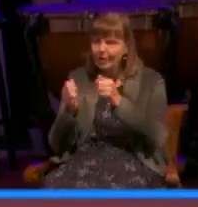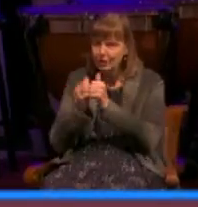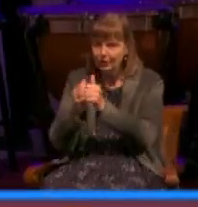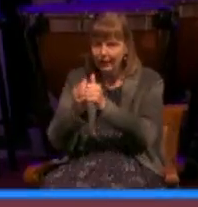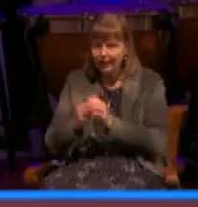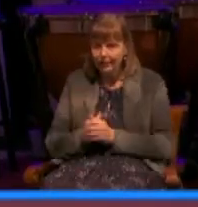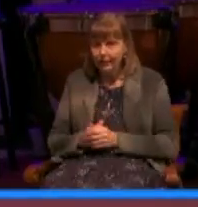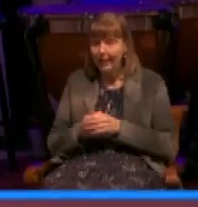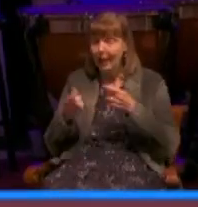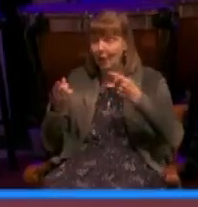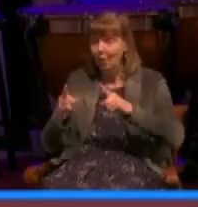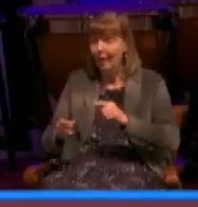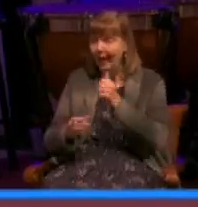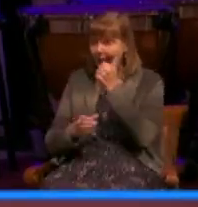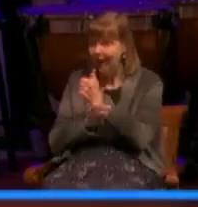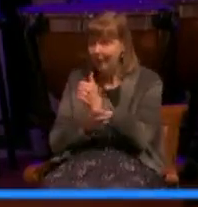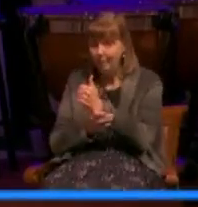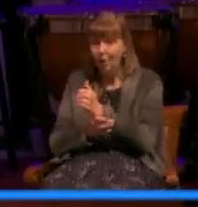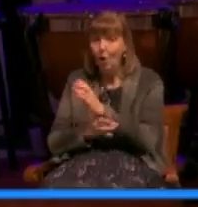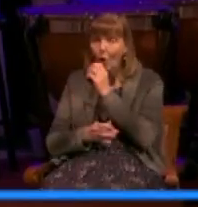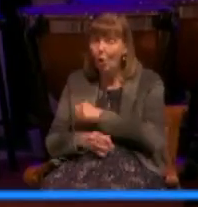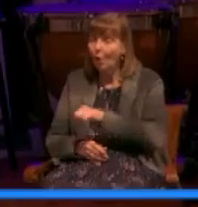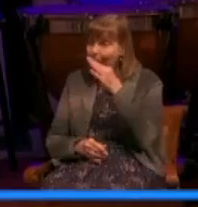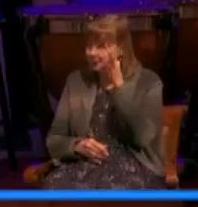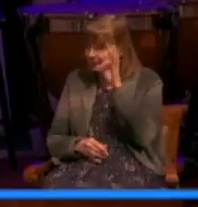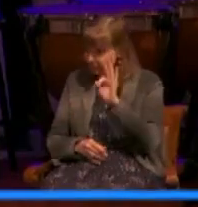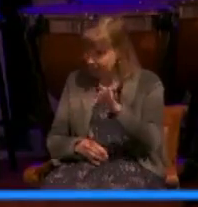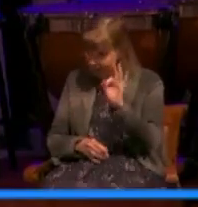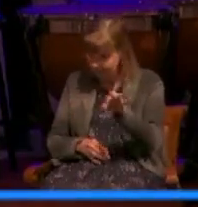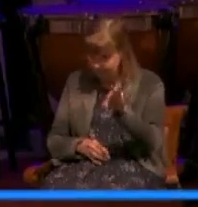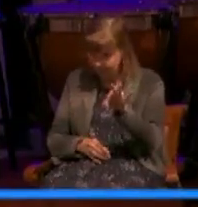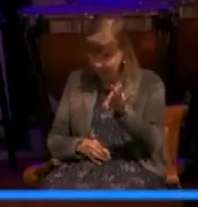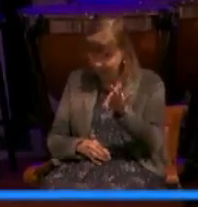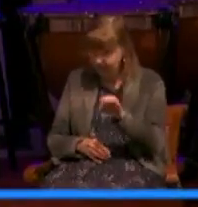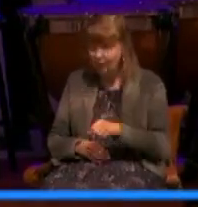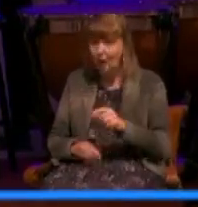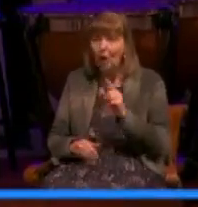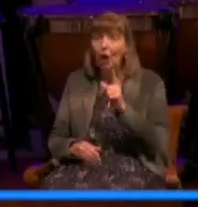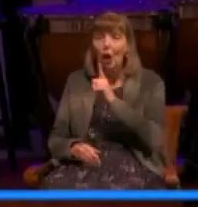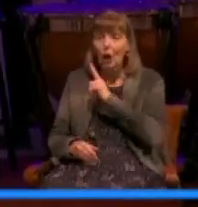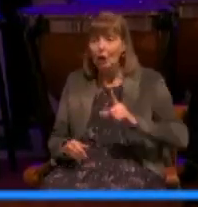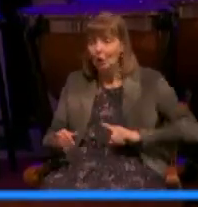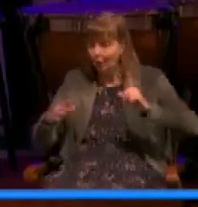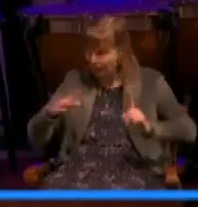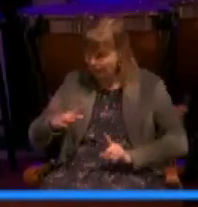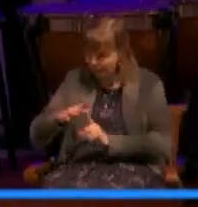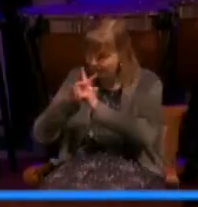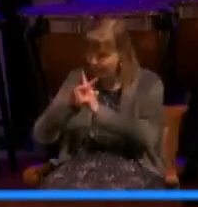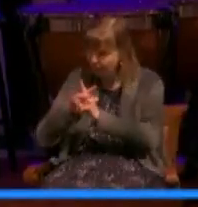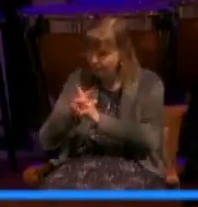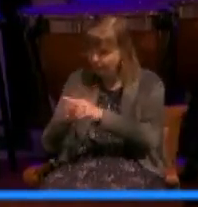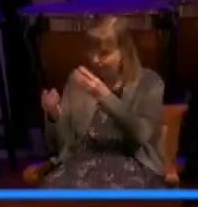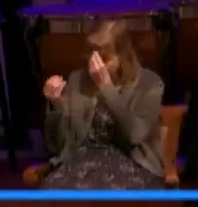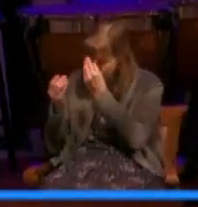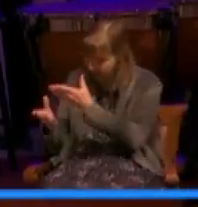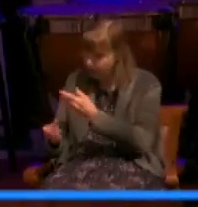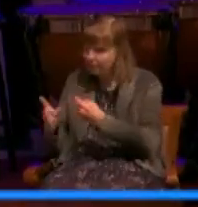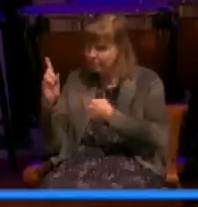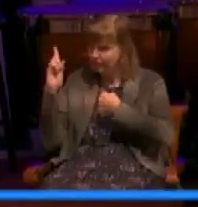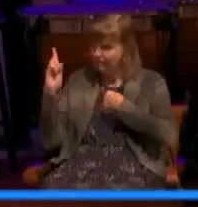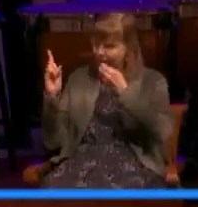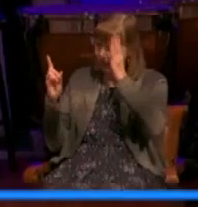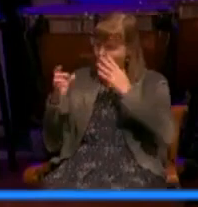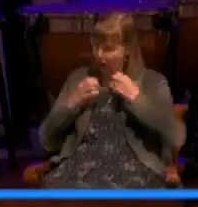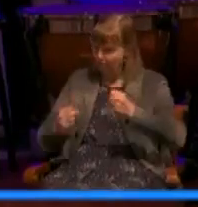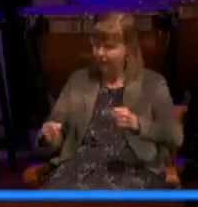When Abram was 99 years old, the Lord appeared to Abram and said to him, I am God Almighty. Walk